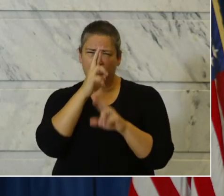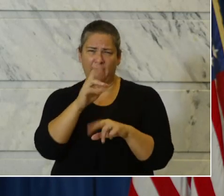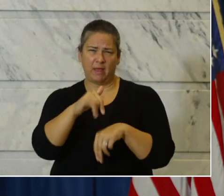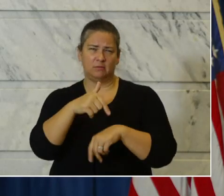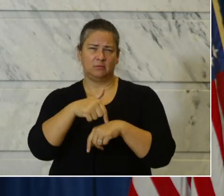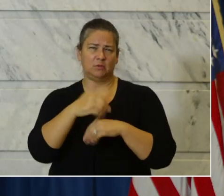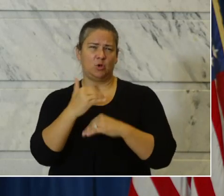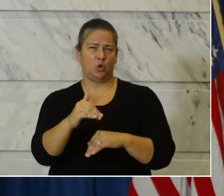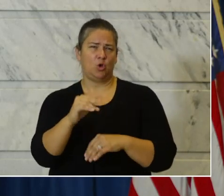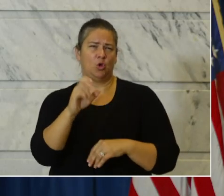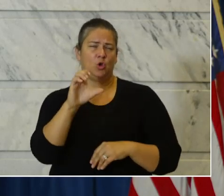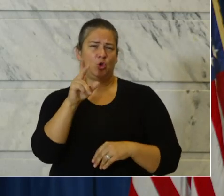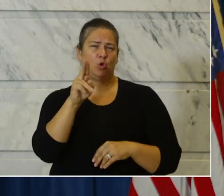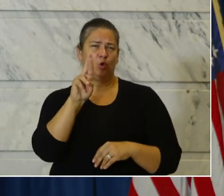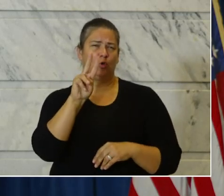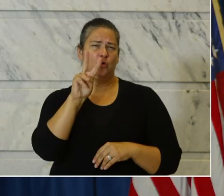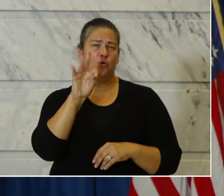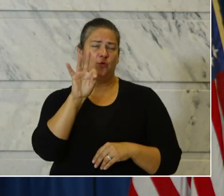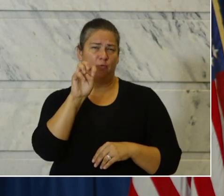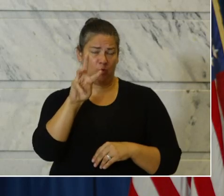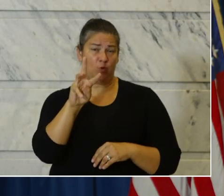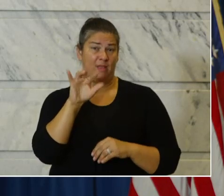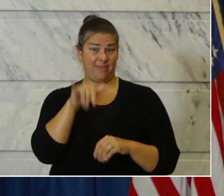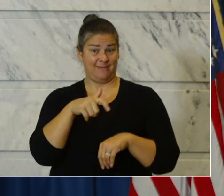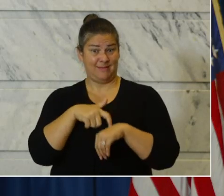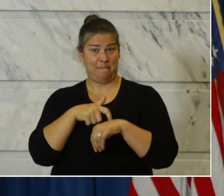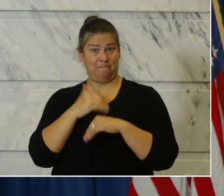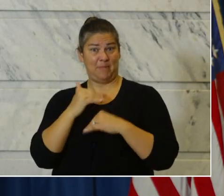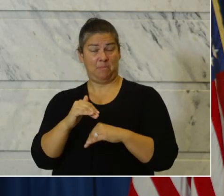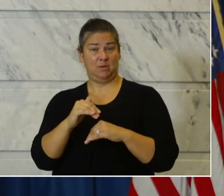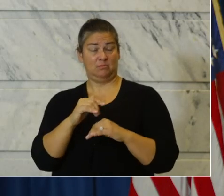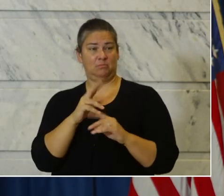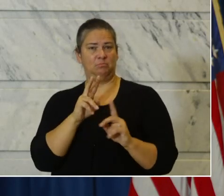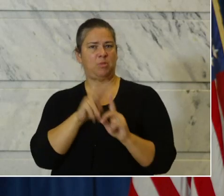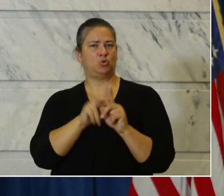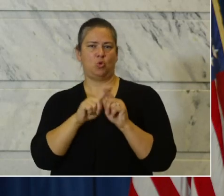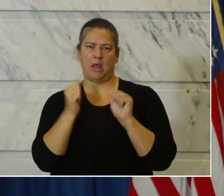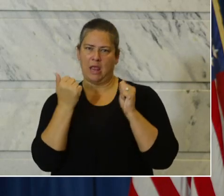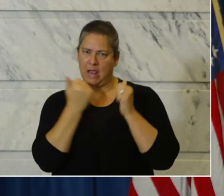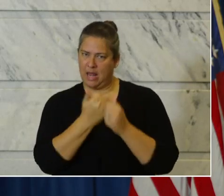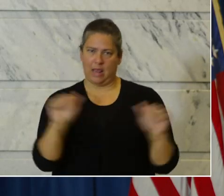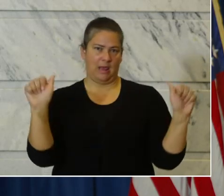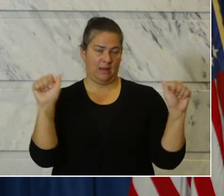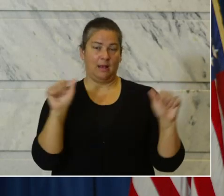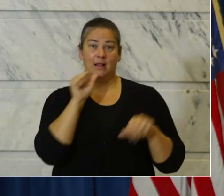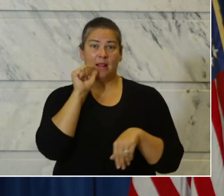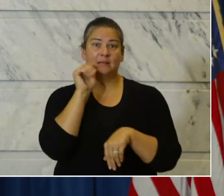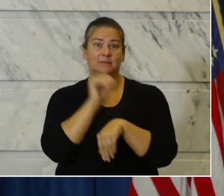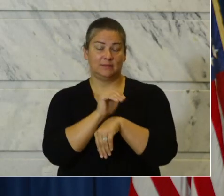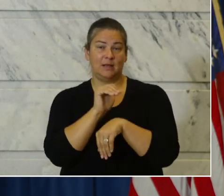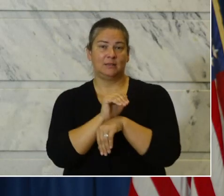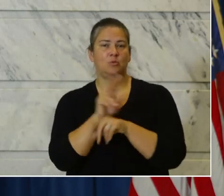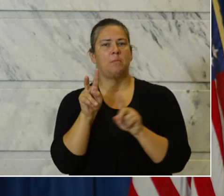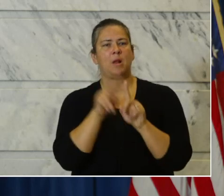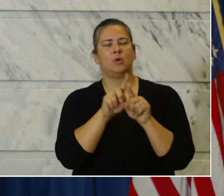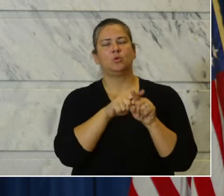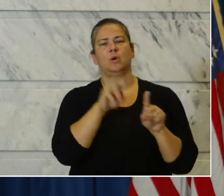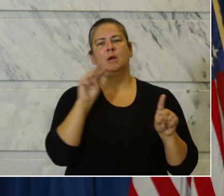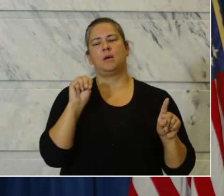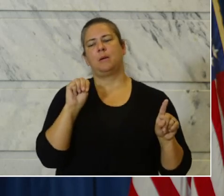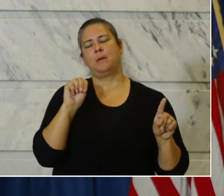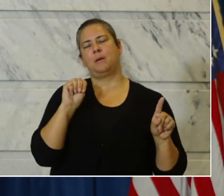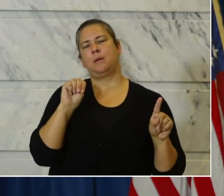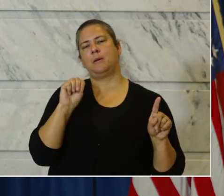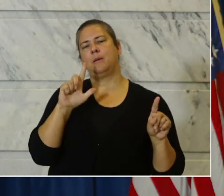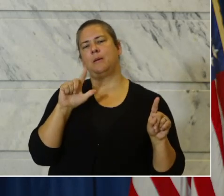The curfew is being applied to anyone that is out. I know that it was applied last night to one of the militia groups that showed